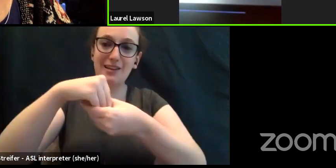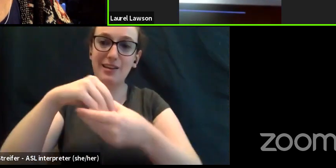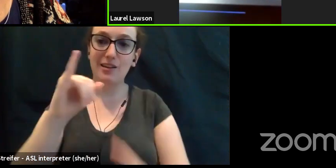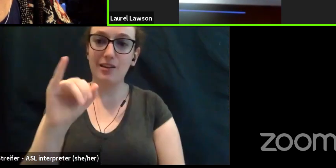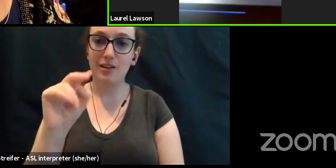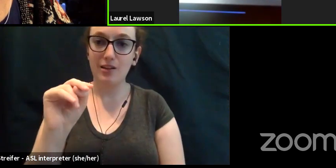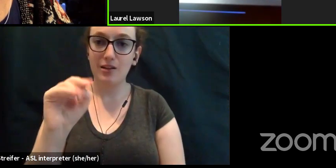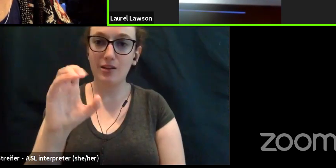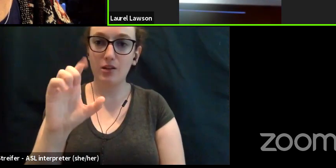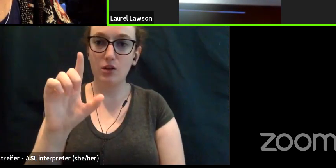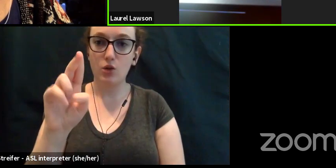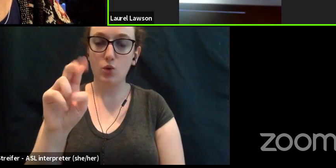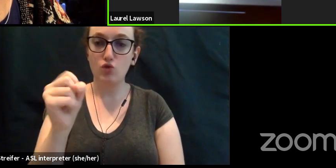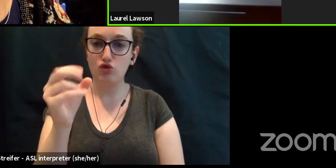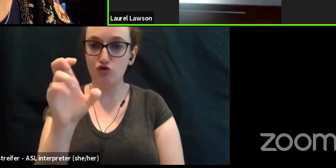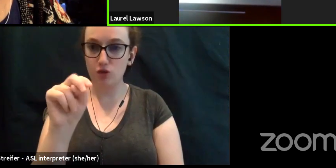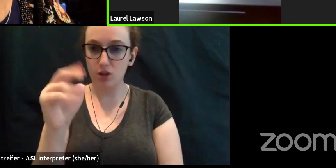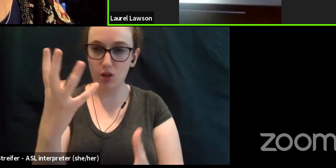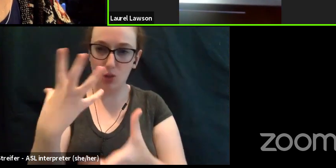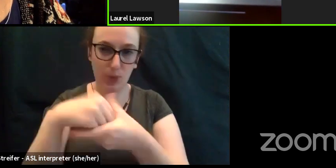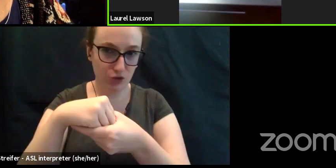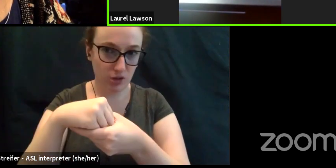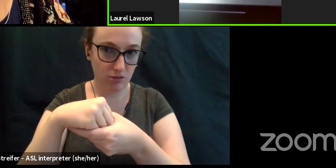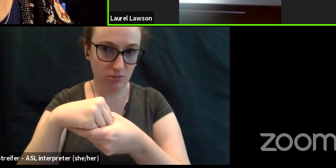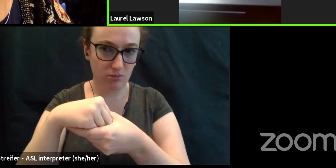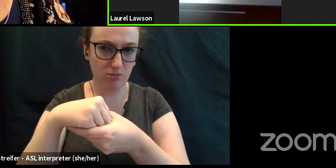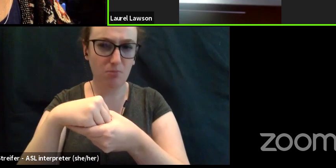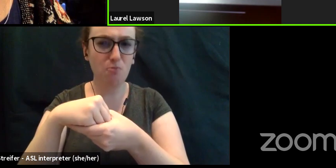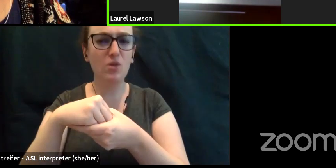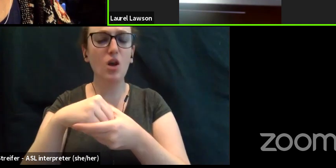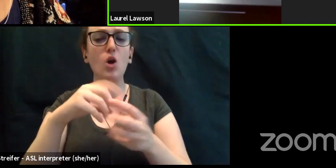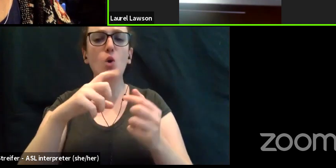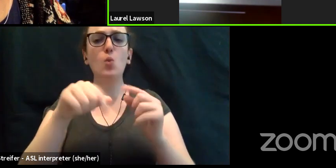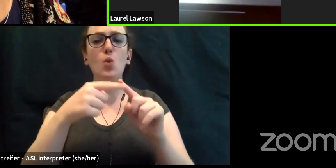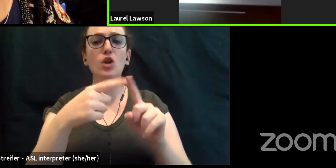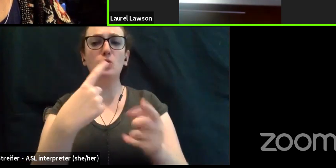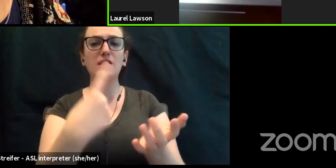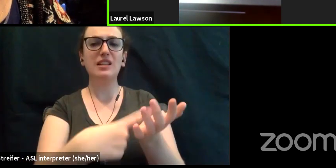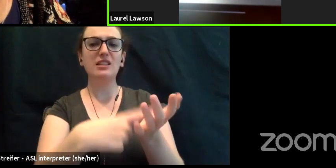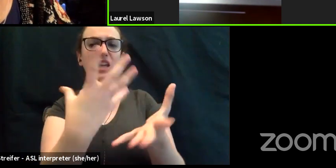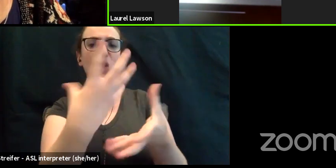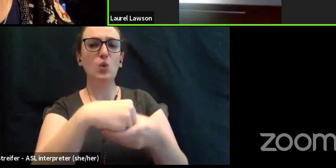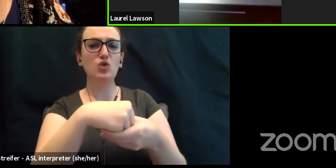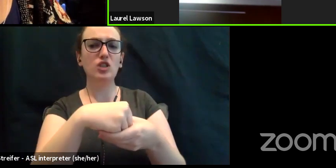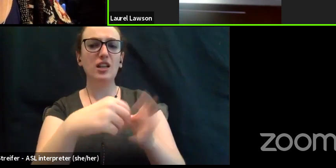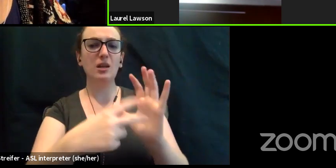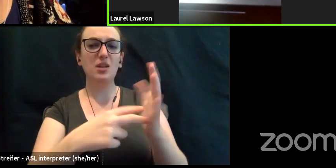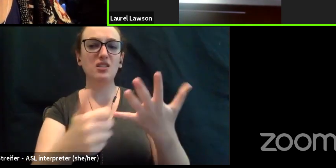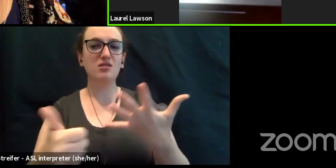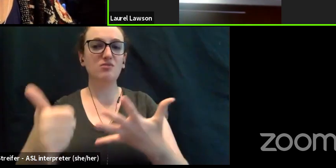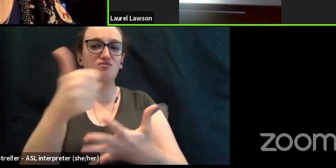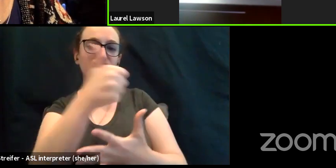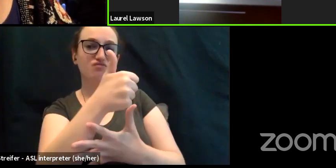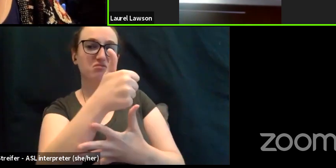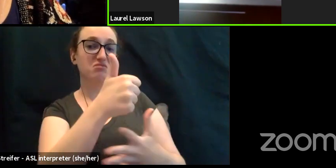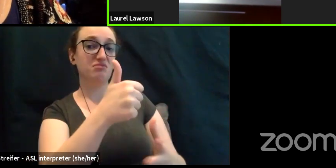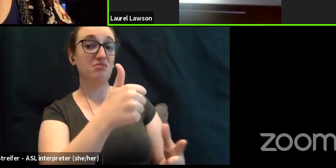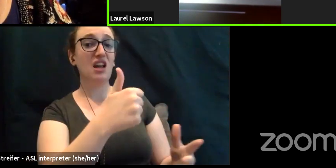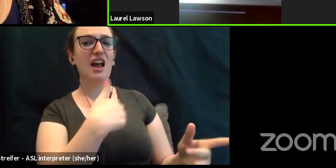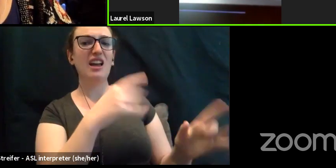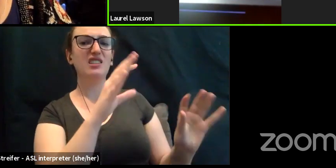because when you're talking about inclusion, that's implicitly hierarchical. Mm-hmm. Who is doing the